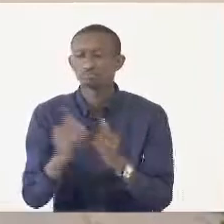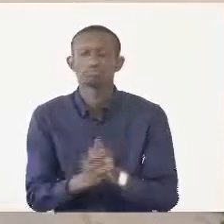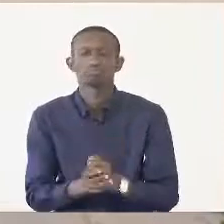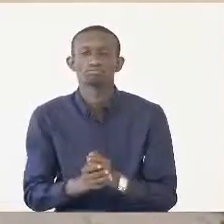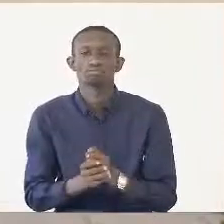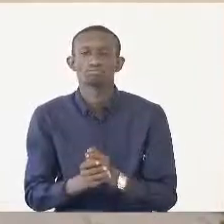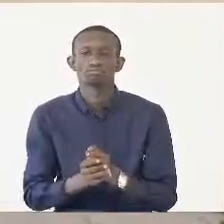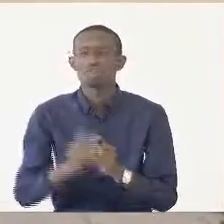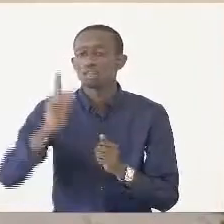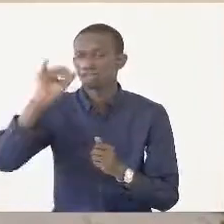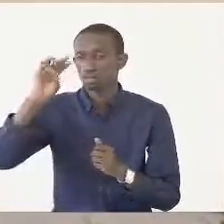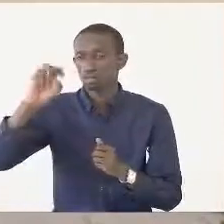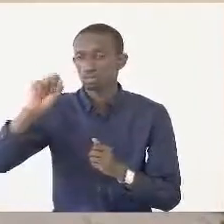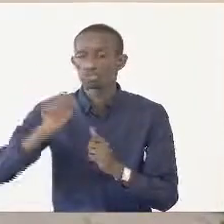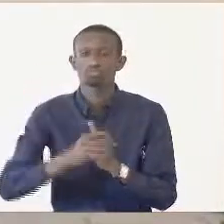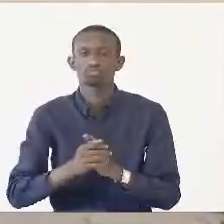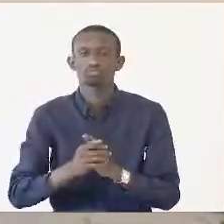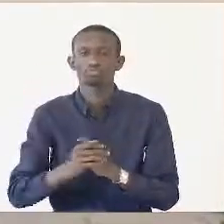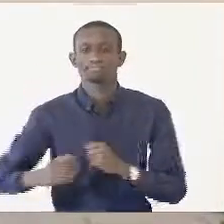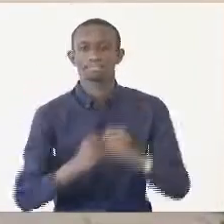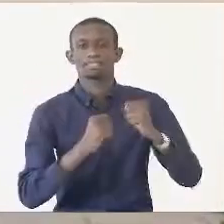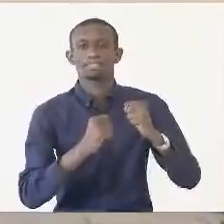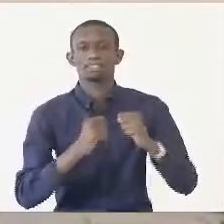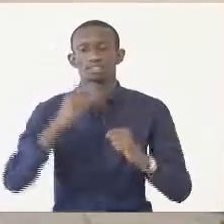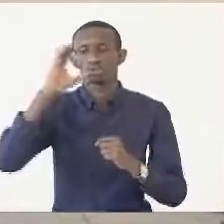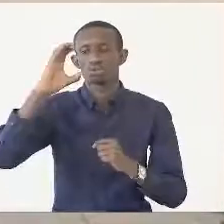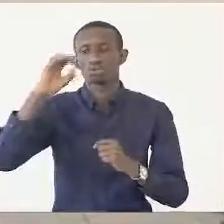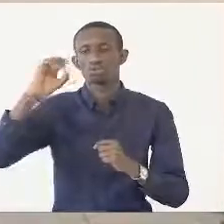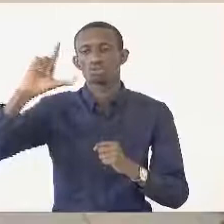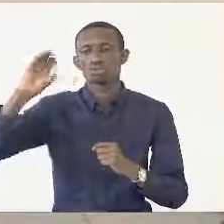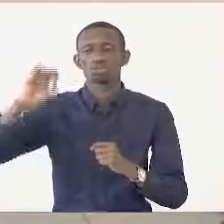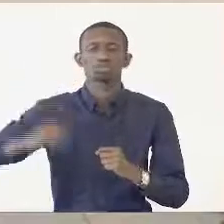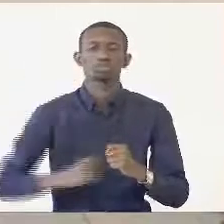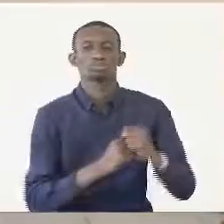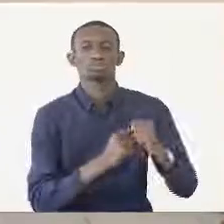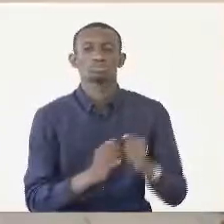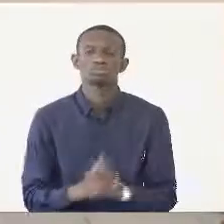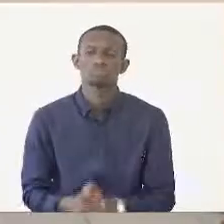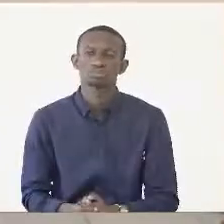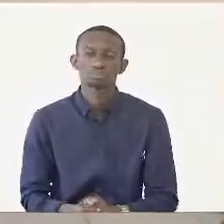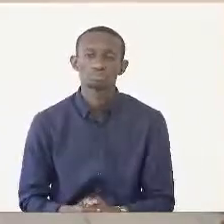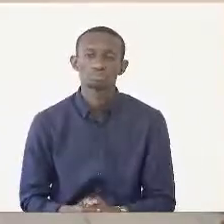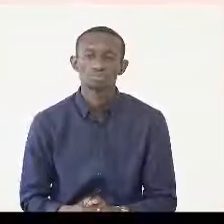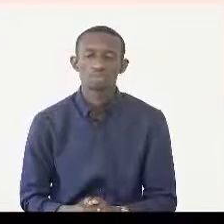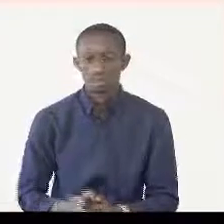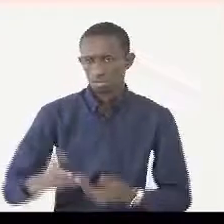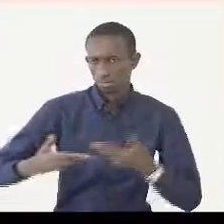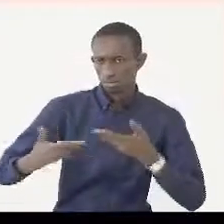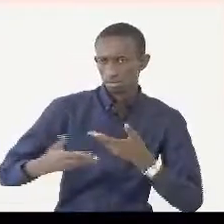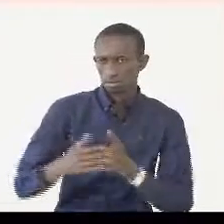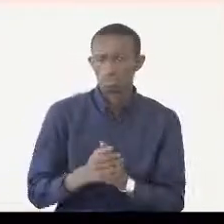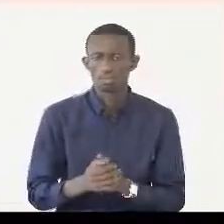today. And at the end of this lesson, I want you to be able to describe elastic